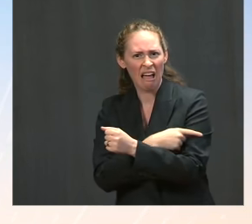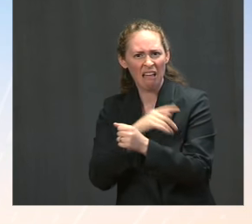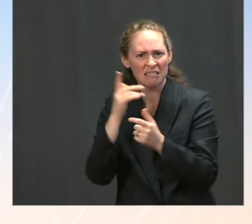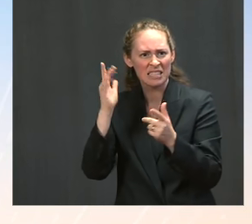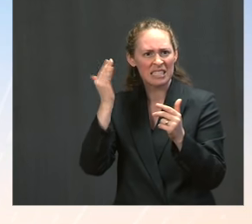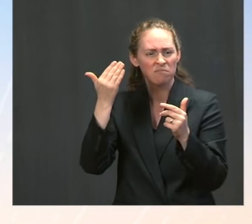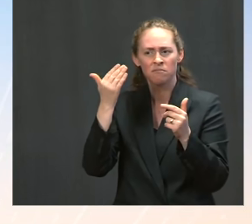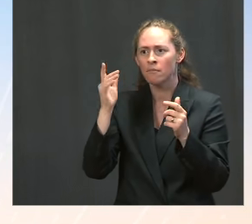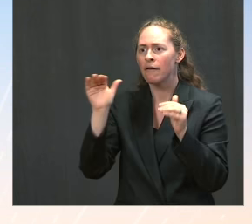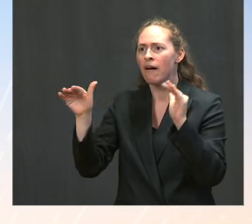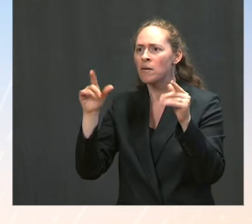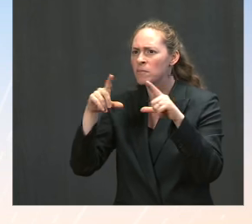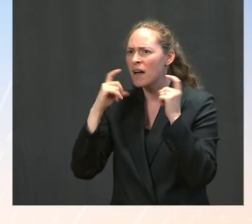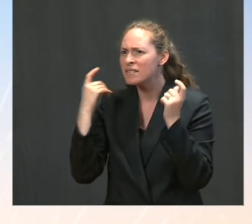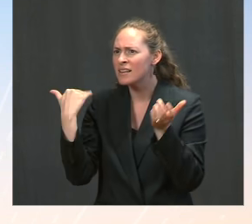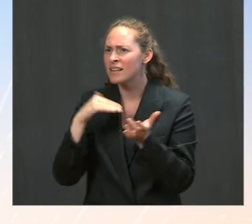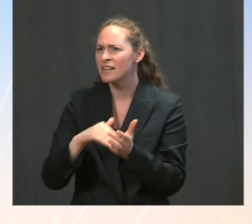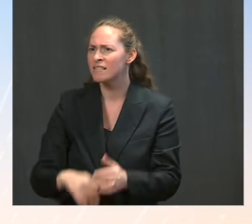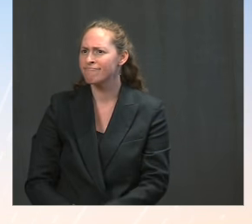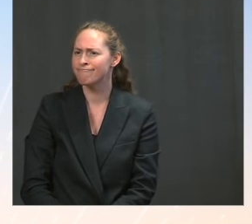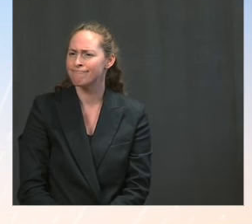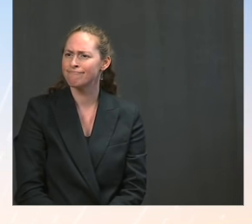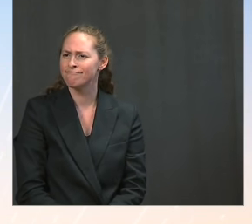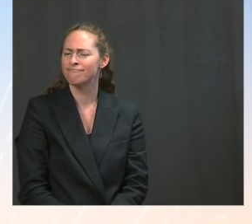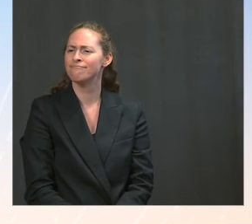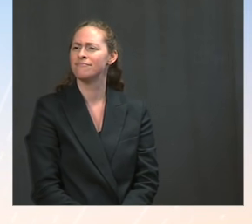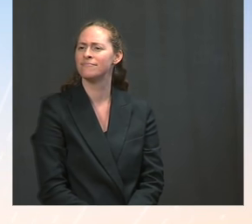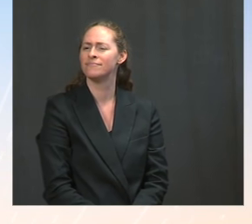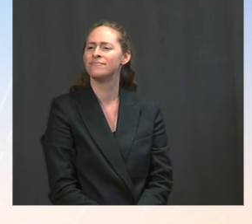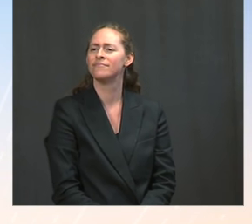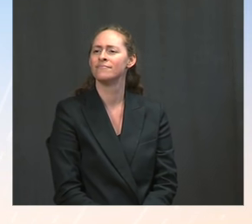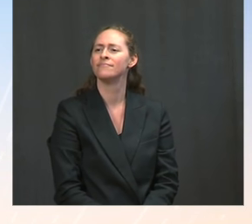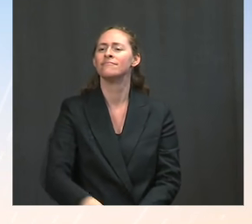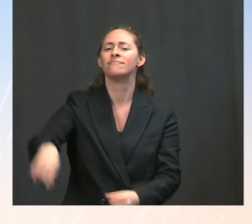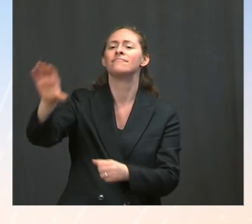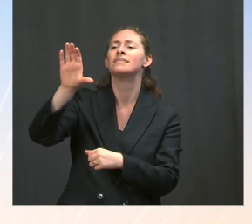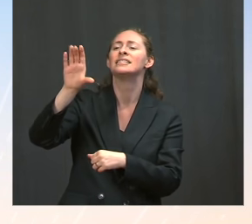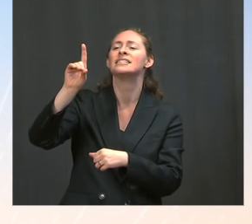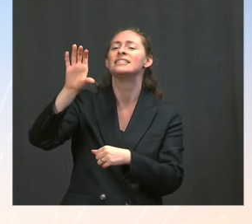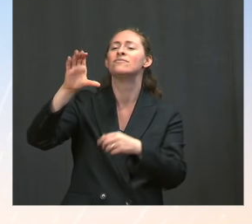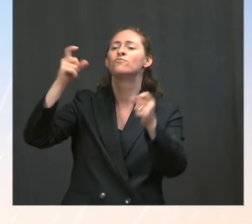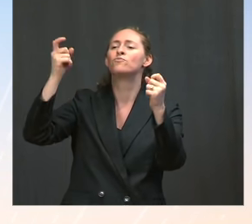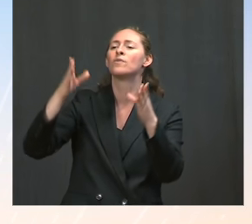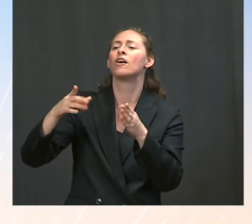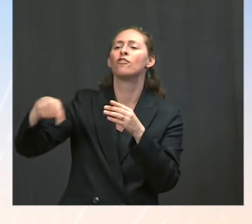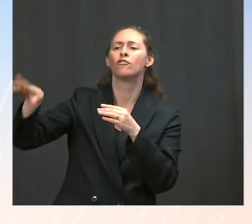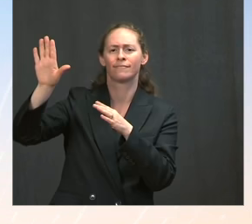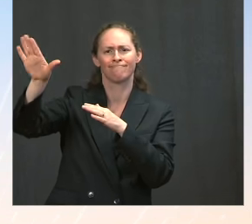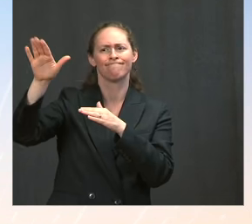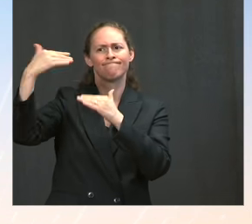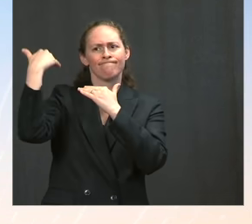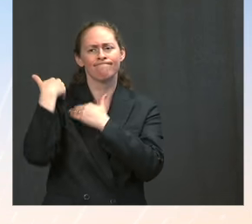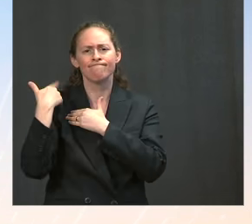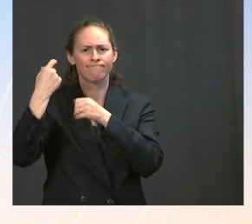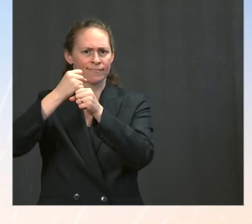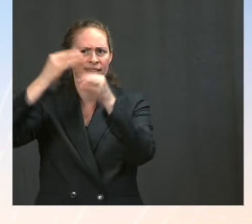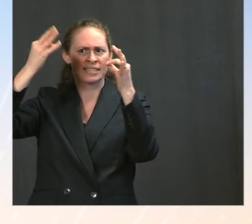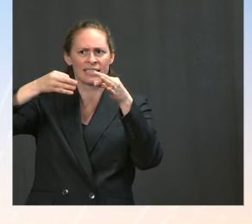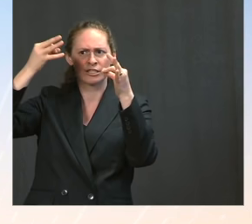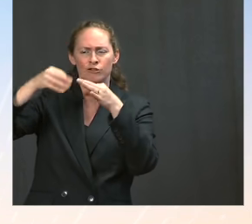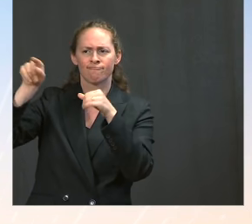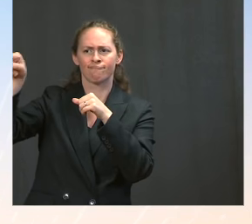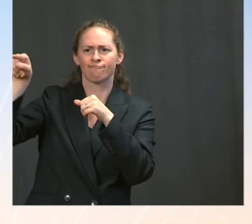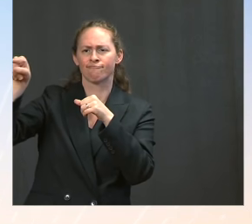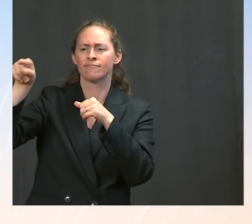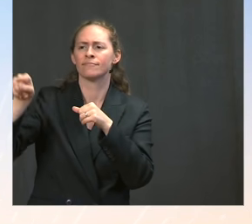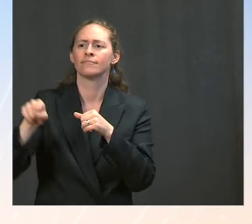CDC director, who oversees decisions along those lines and all of our public health decisions, made clear that that was not a decision that had been made